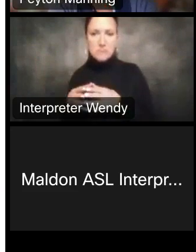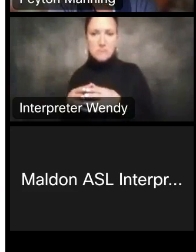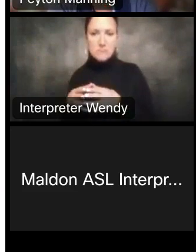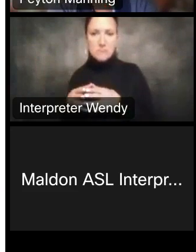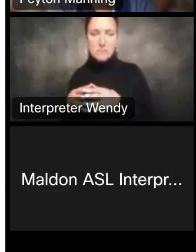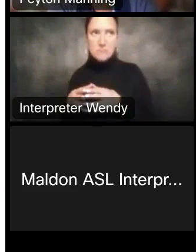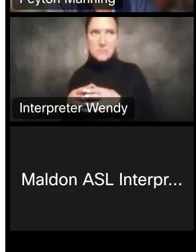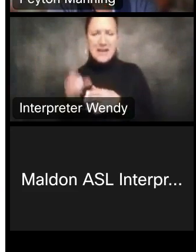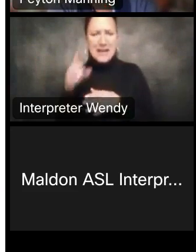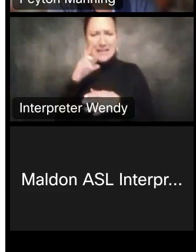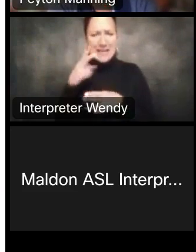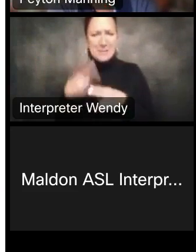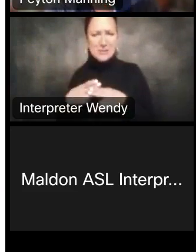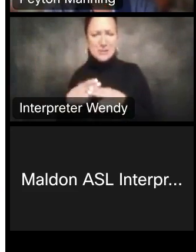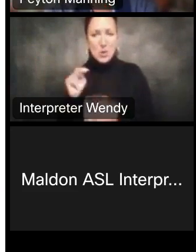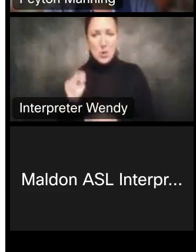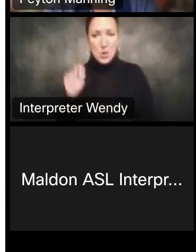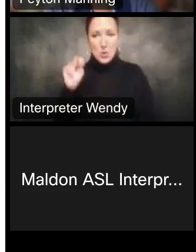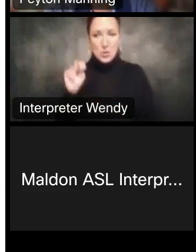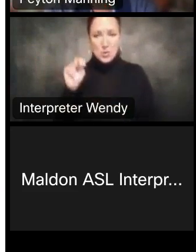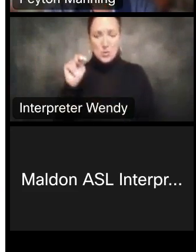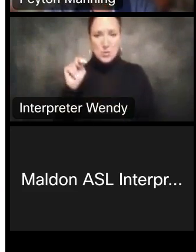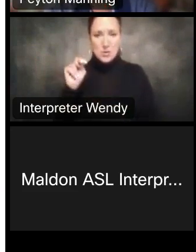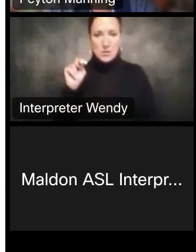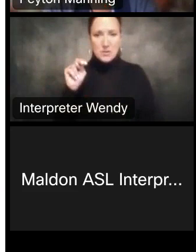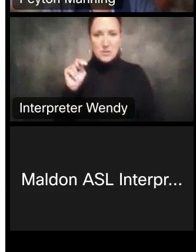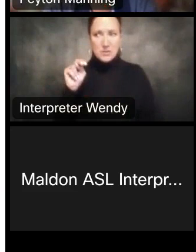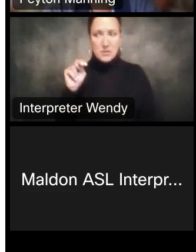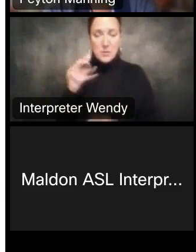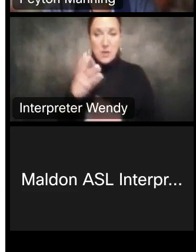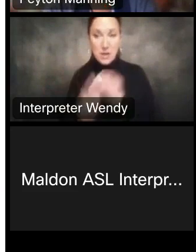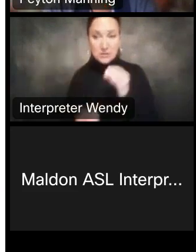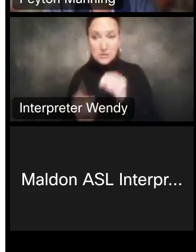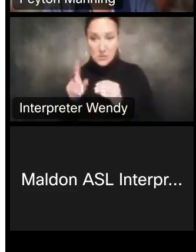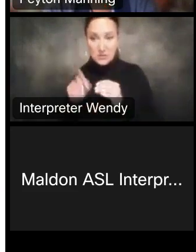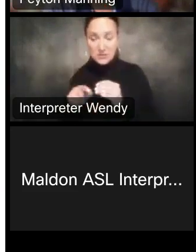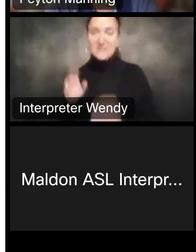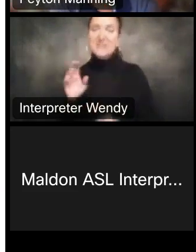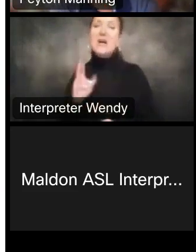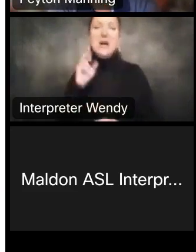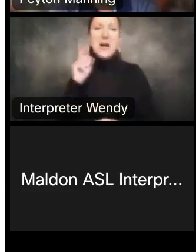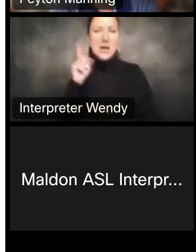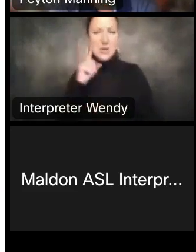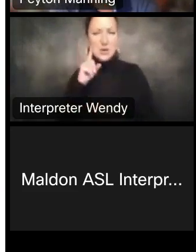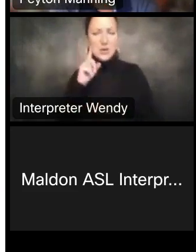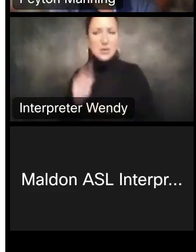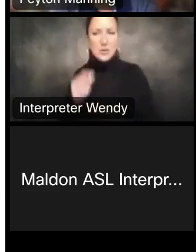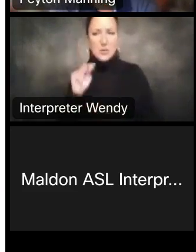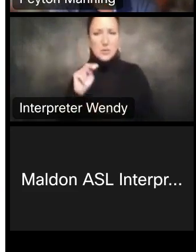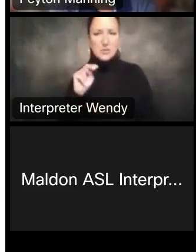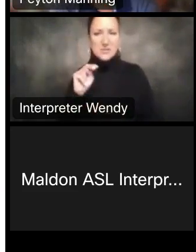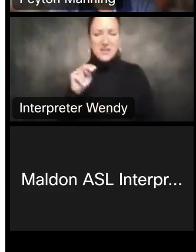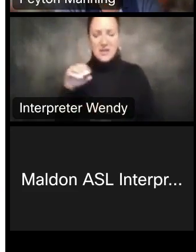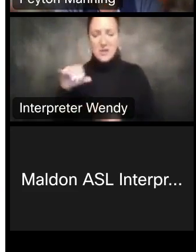think I heard mention of the north side. I'm sorry, I lost it with a new question. I think I heard mention of the north side of New York Avenue to